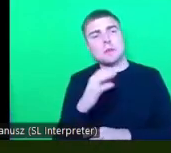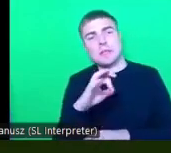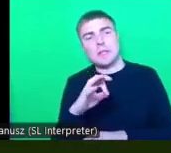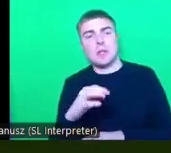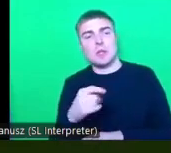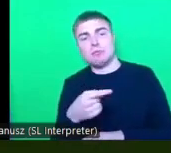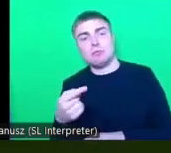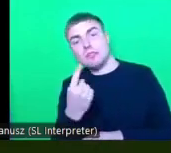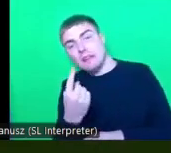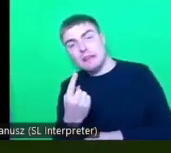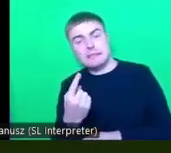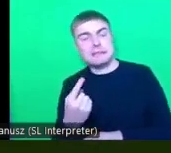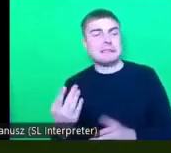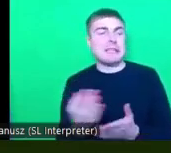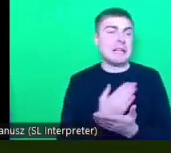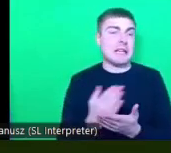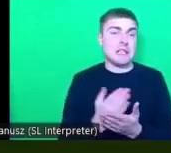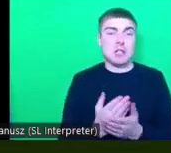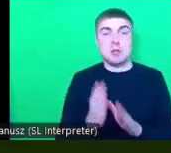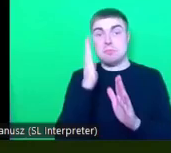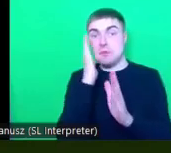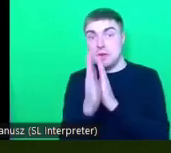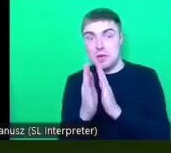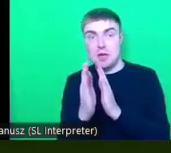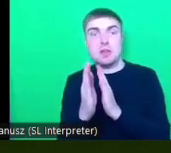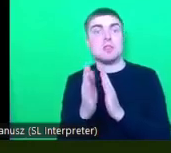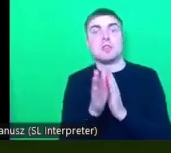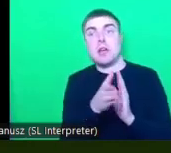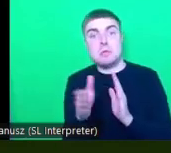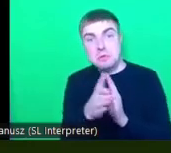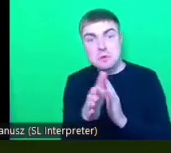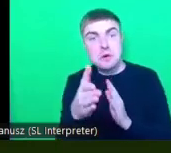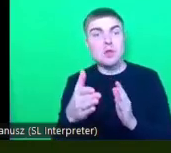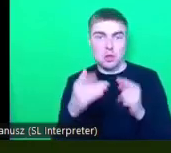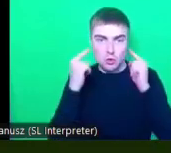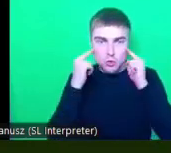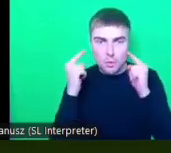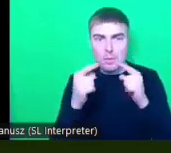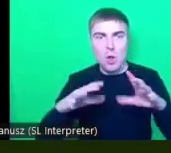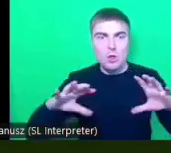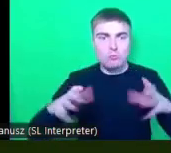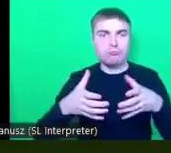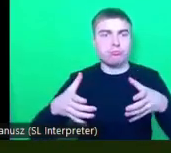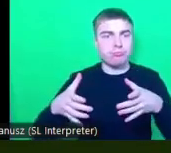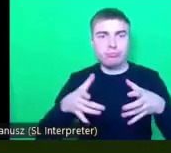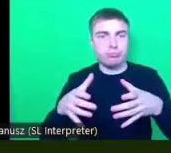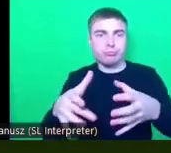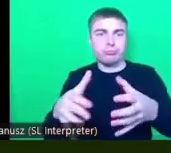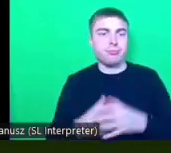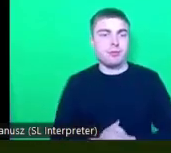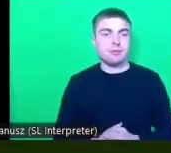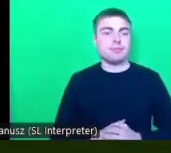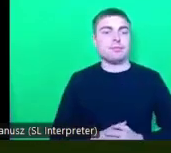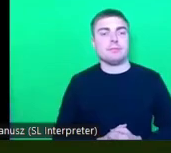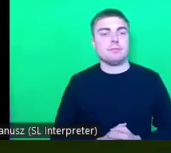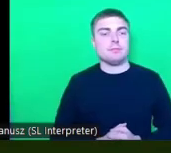the wolf predation risk do differ between years. So here you see the wolf territory, and those are actually the moose home ranges.